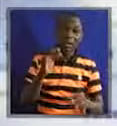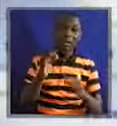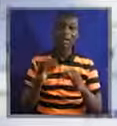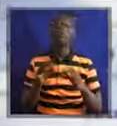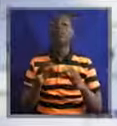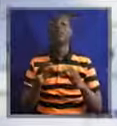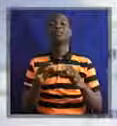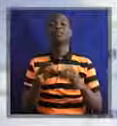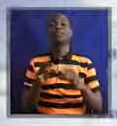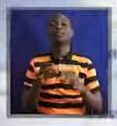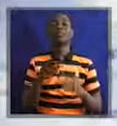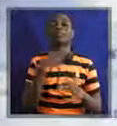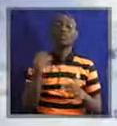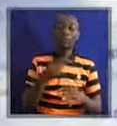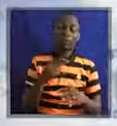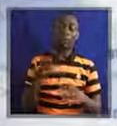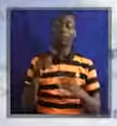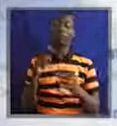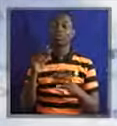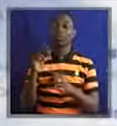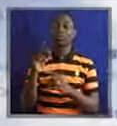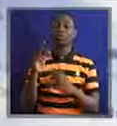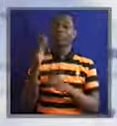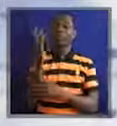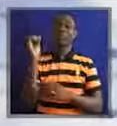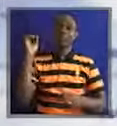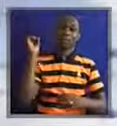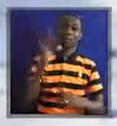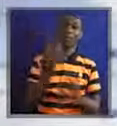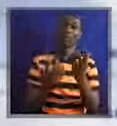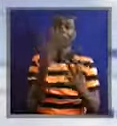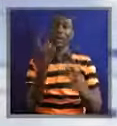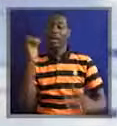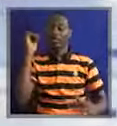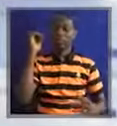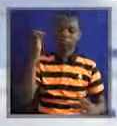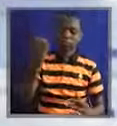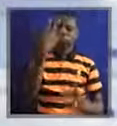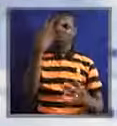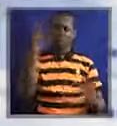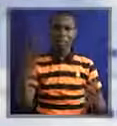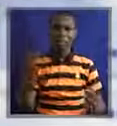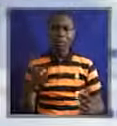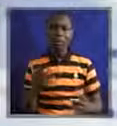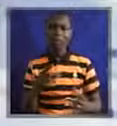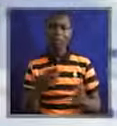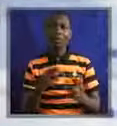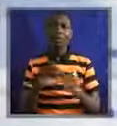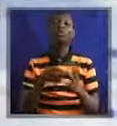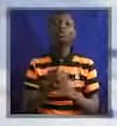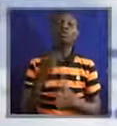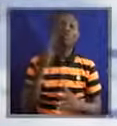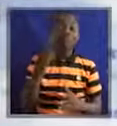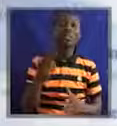a o tene nsase ya na eja adere na akoto obi maso en nasefo in reality how many times na hu sa dey we say